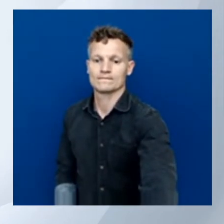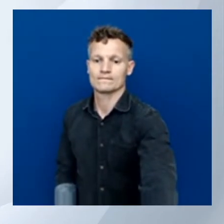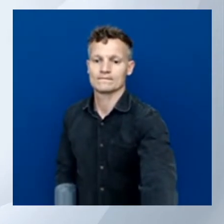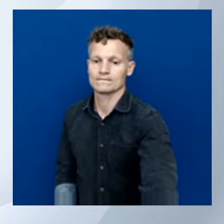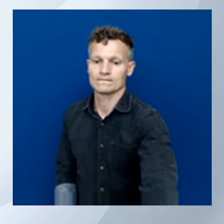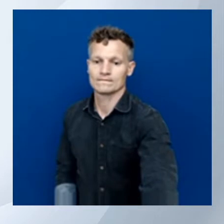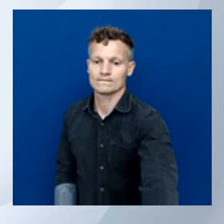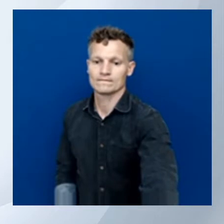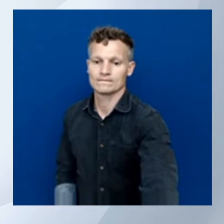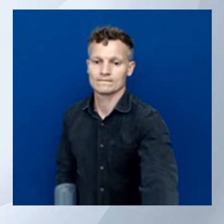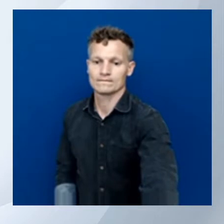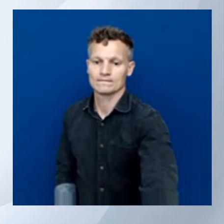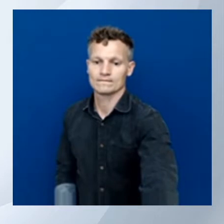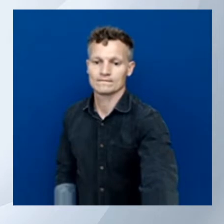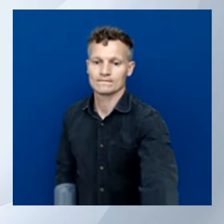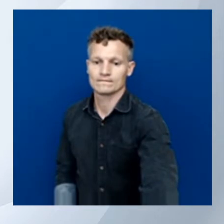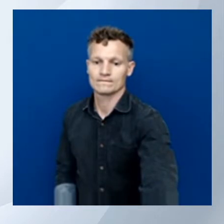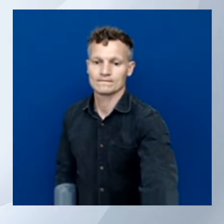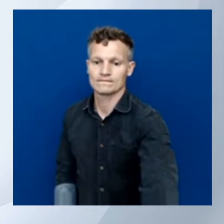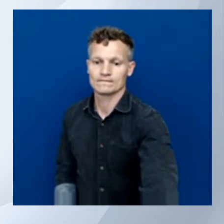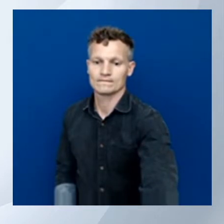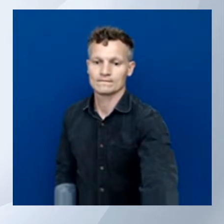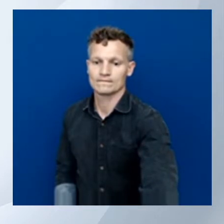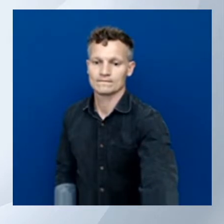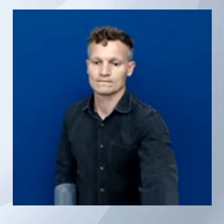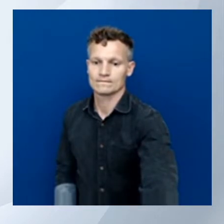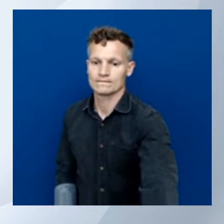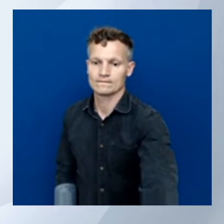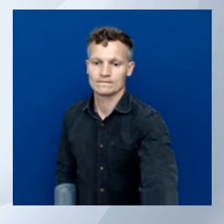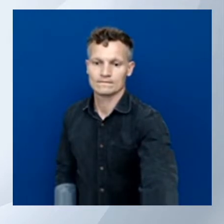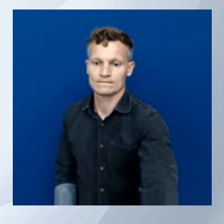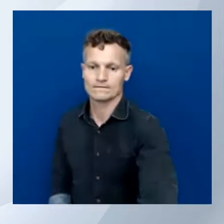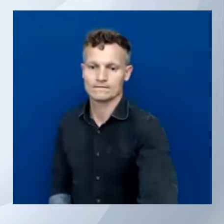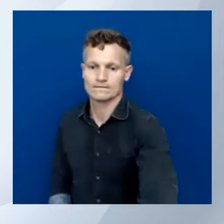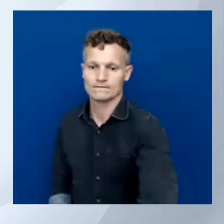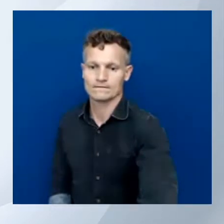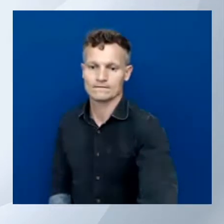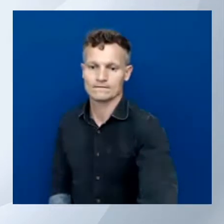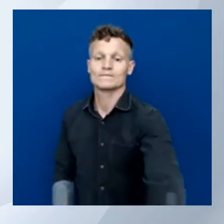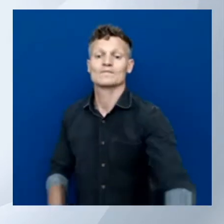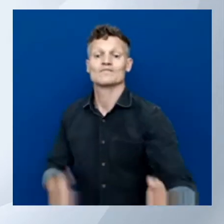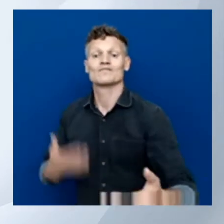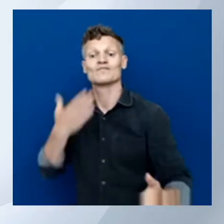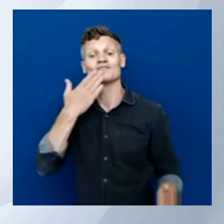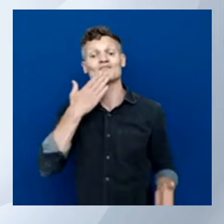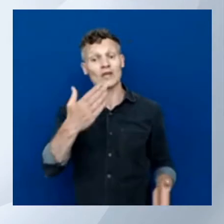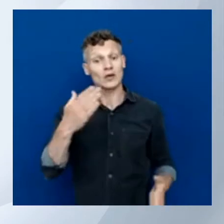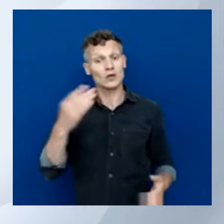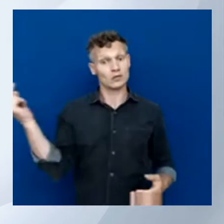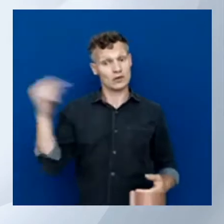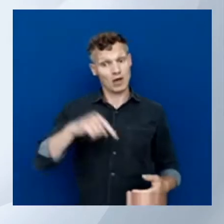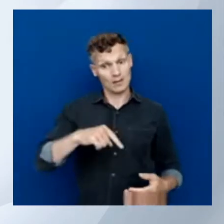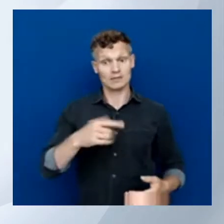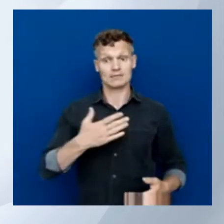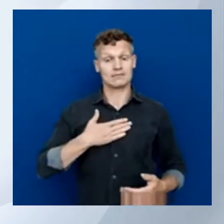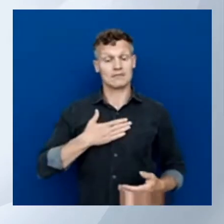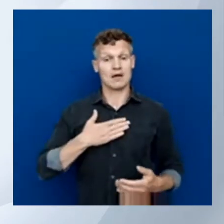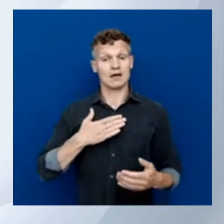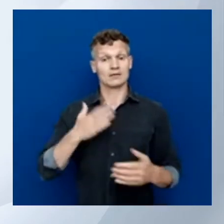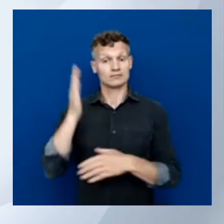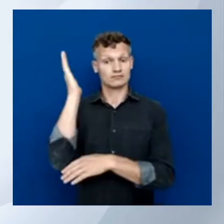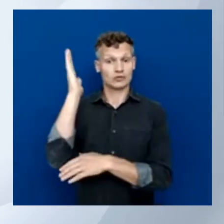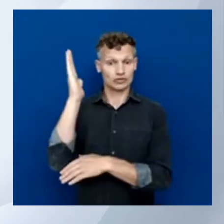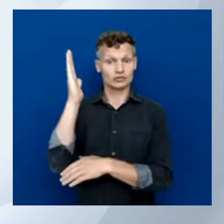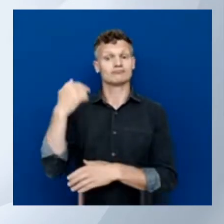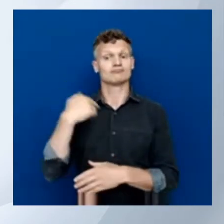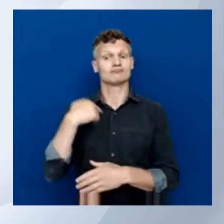talking about deploying globally resilient websites or applications. As we just mentioned, my name's Callum. I'm on